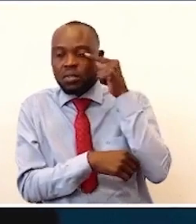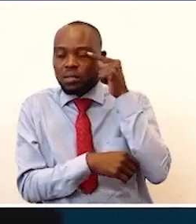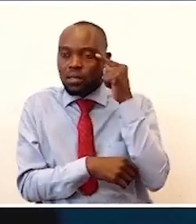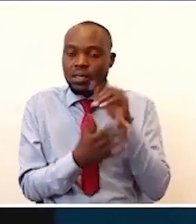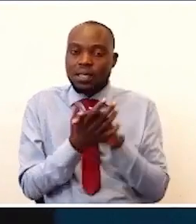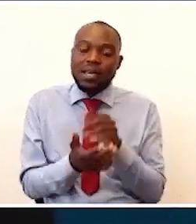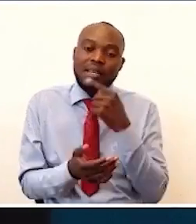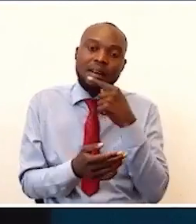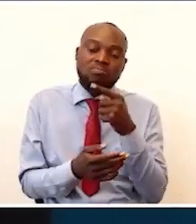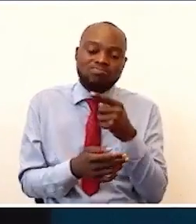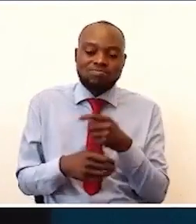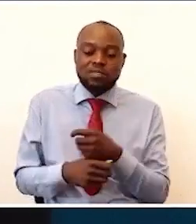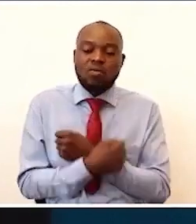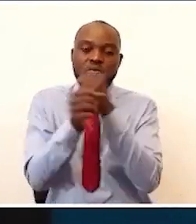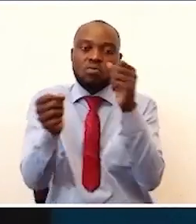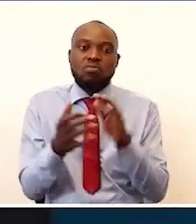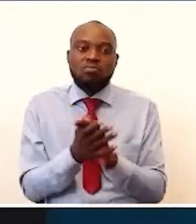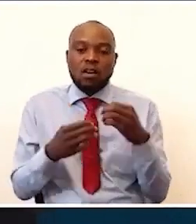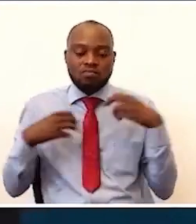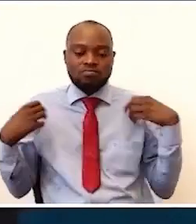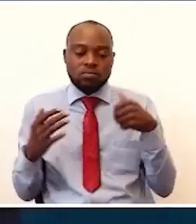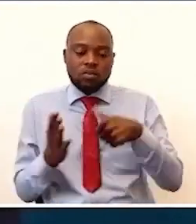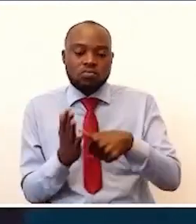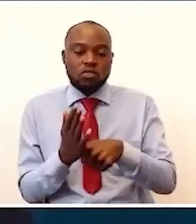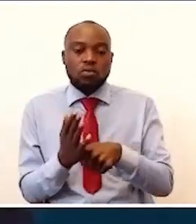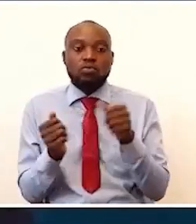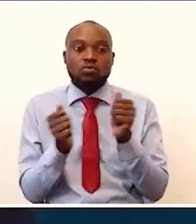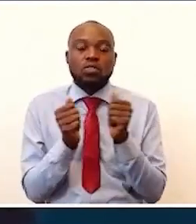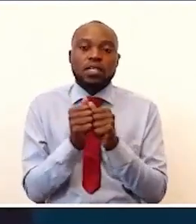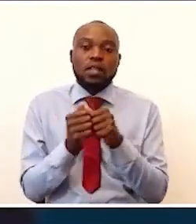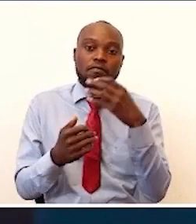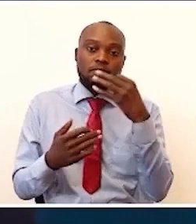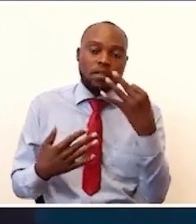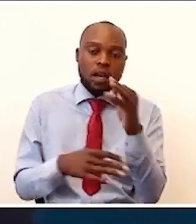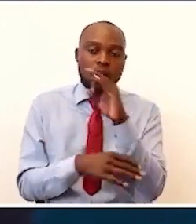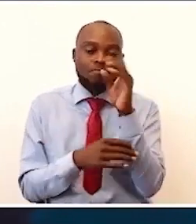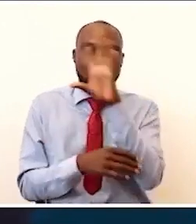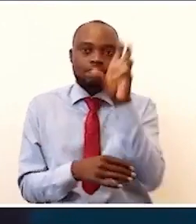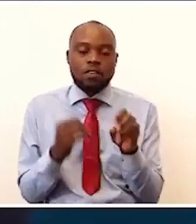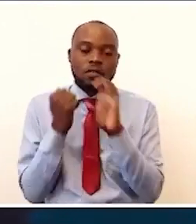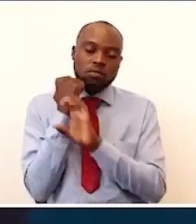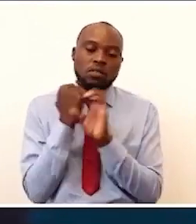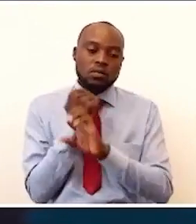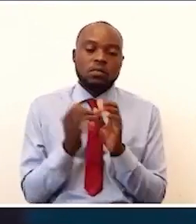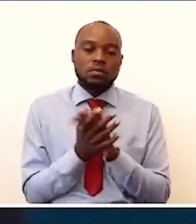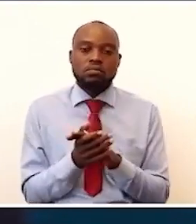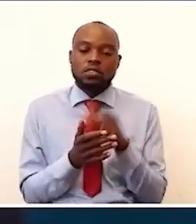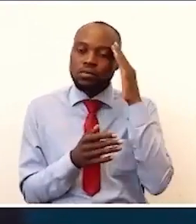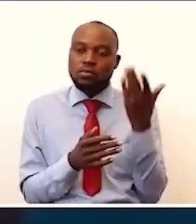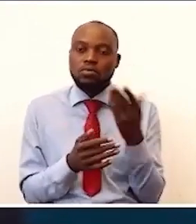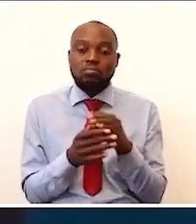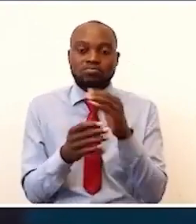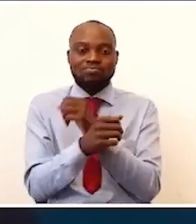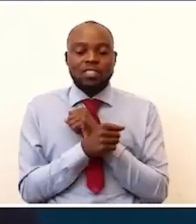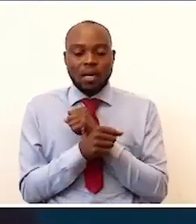forgive matured interest-free loans to 23 African countries. They haven't named the countries yet, so we don't know whether Zambia is included